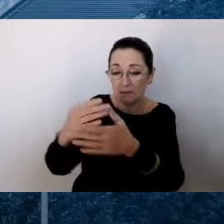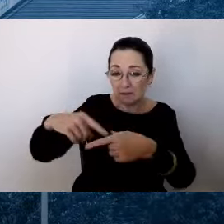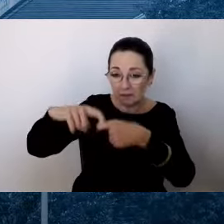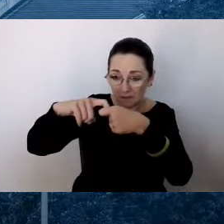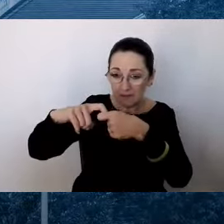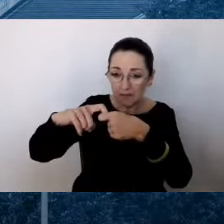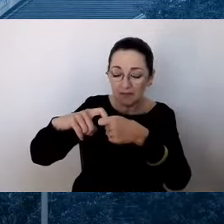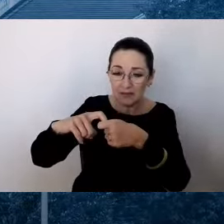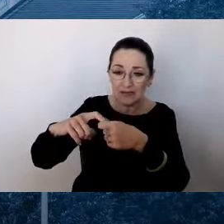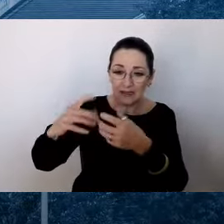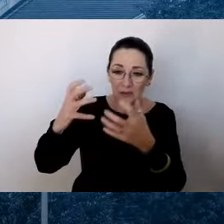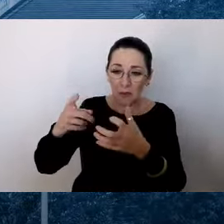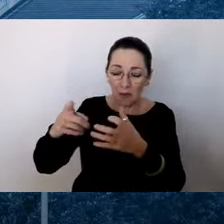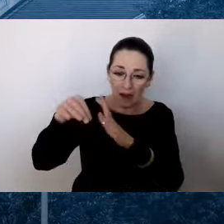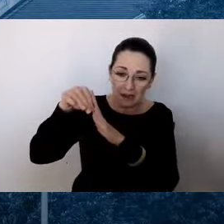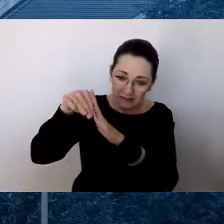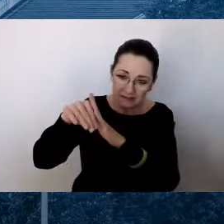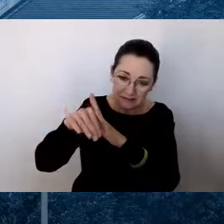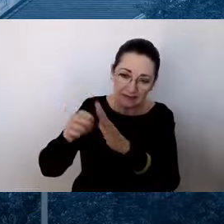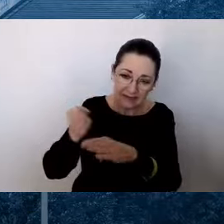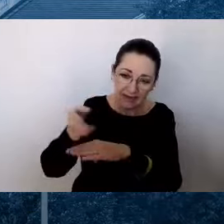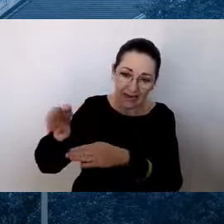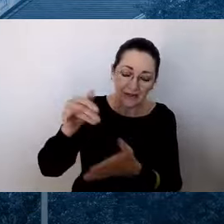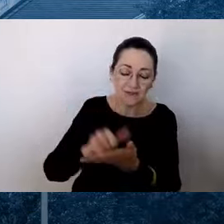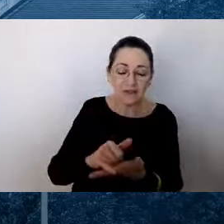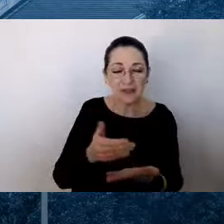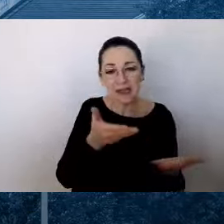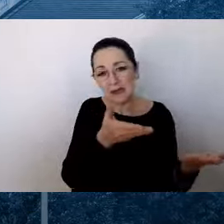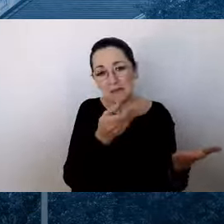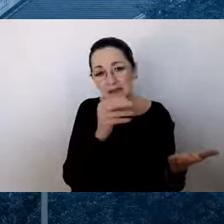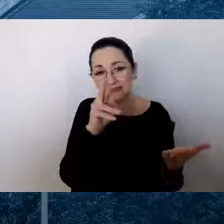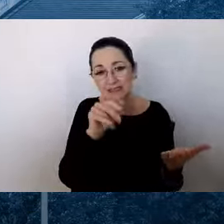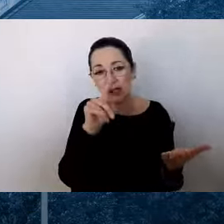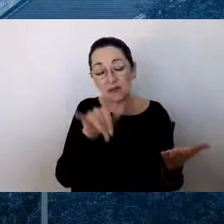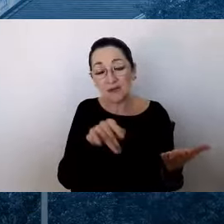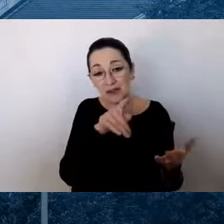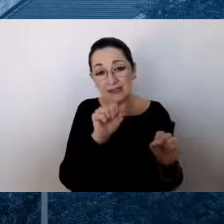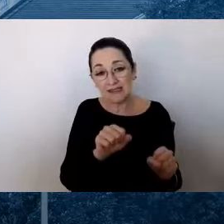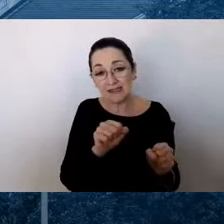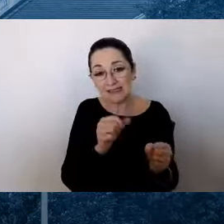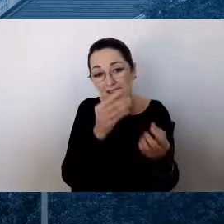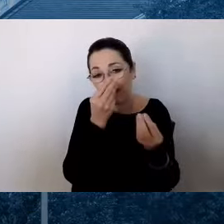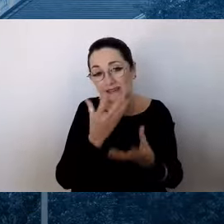why don't you put a scientific analysis of that question?